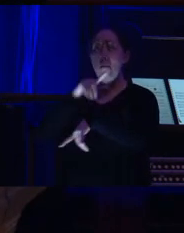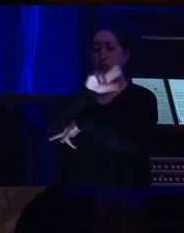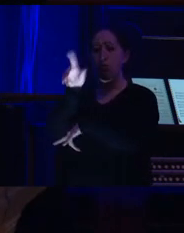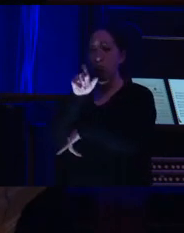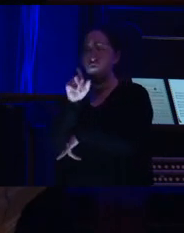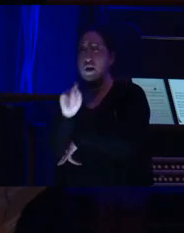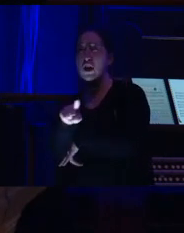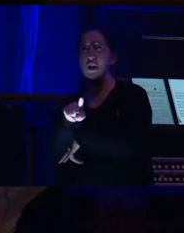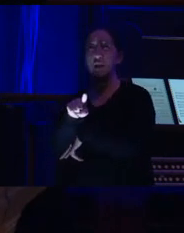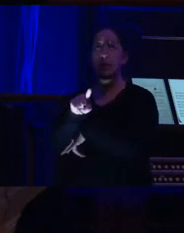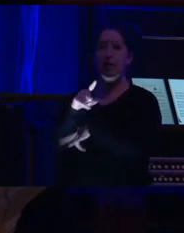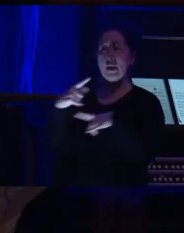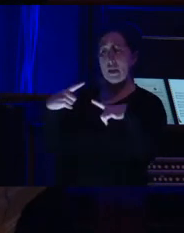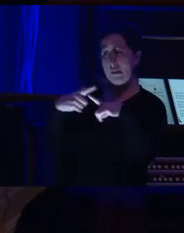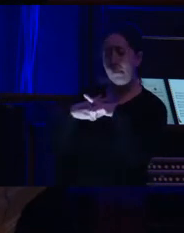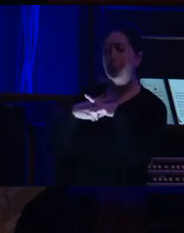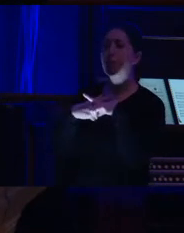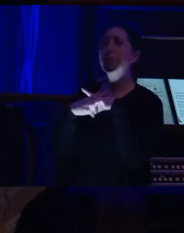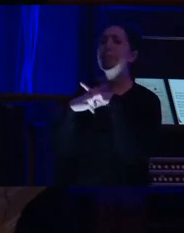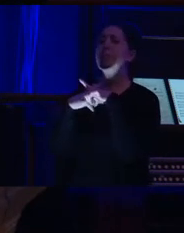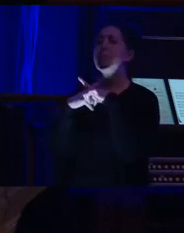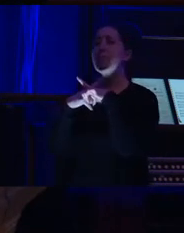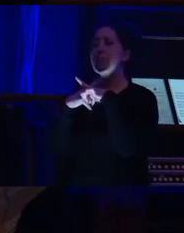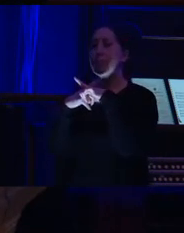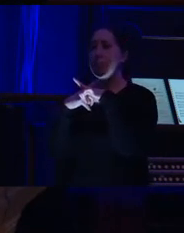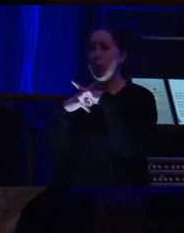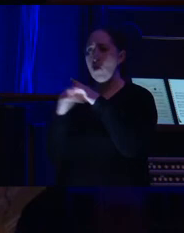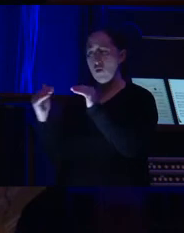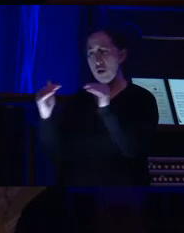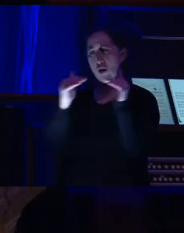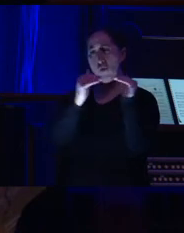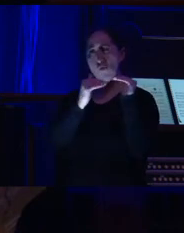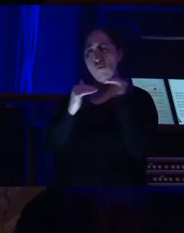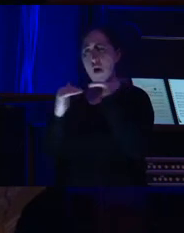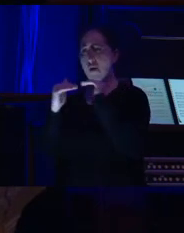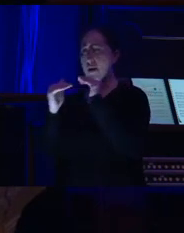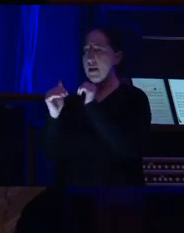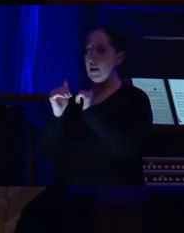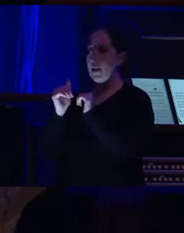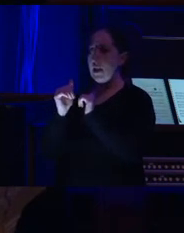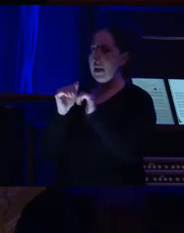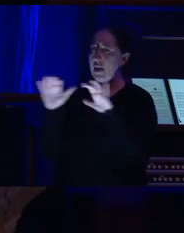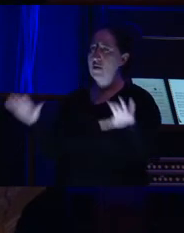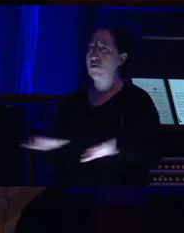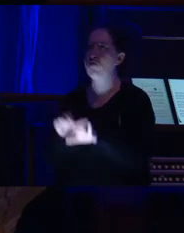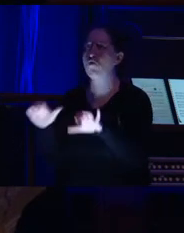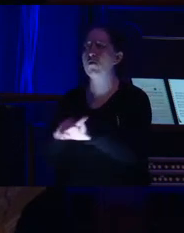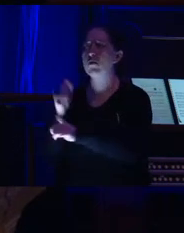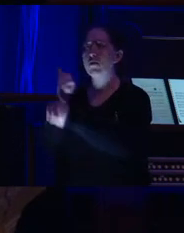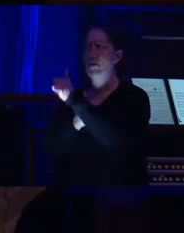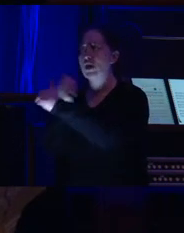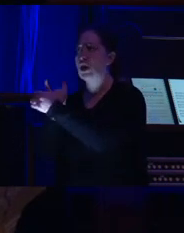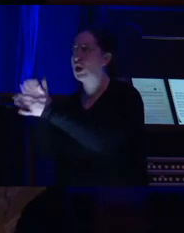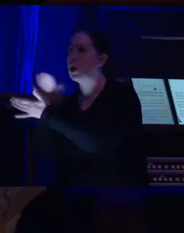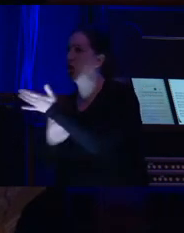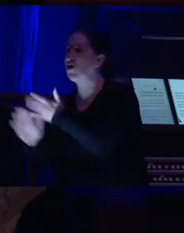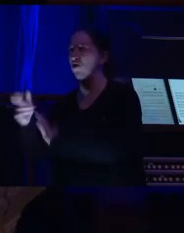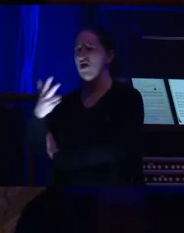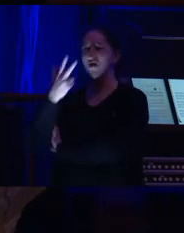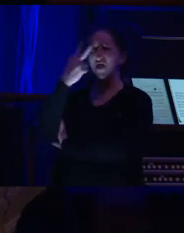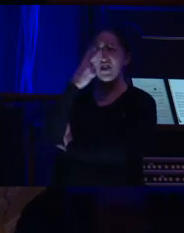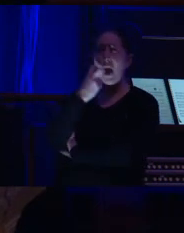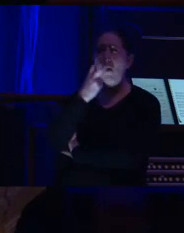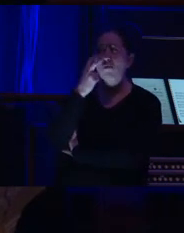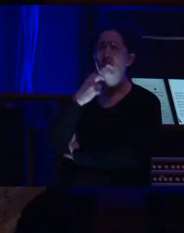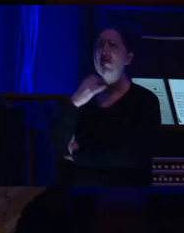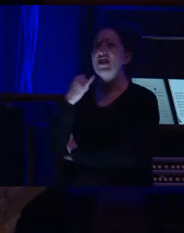and sharpened conflict over the quality and cost and performance of its institutions, of doubt